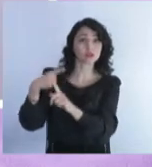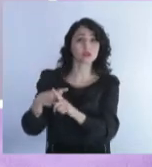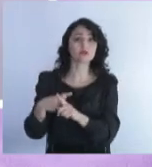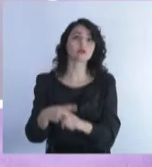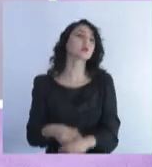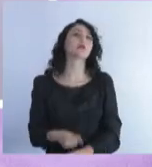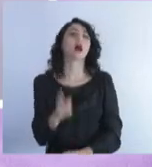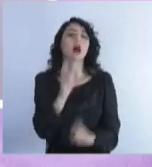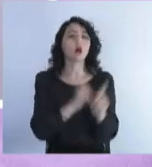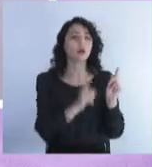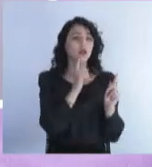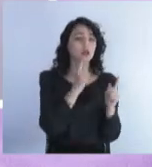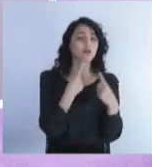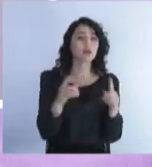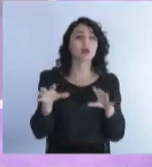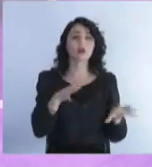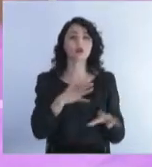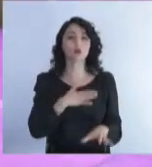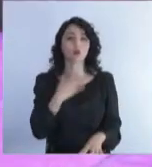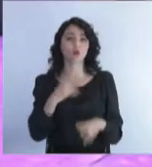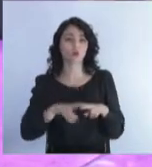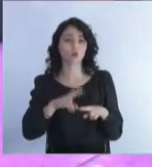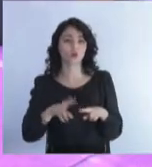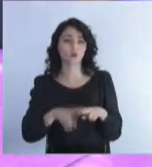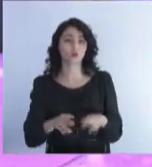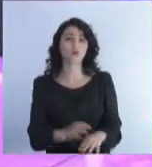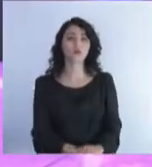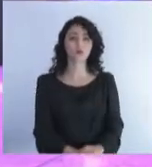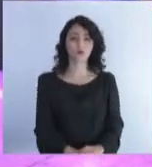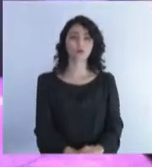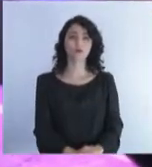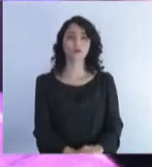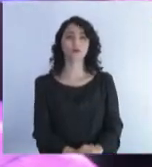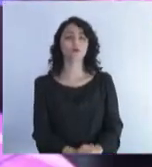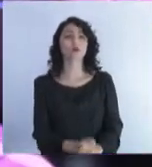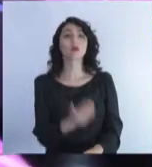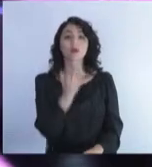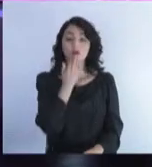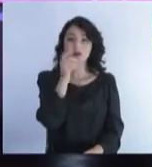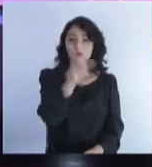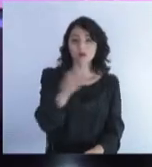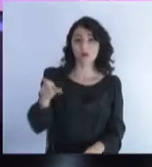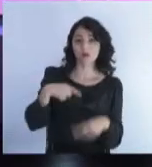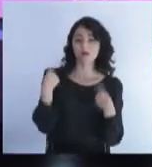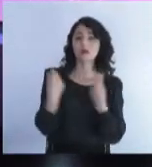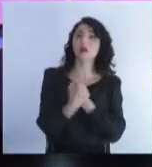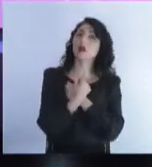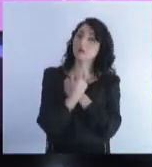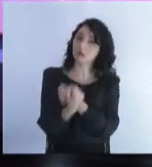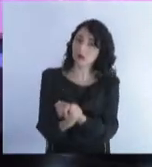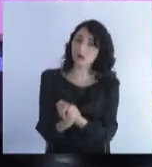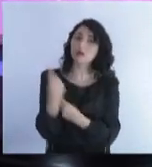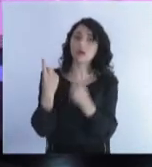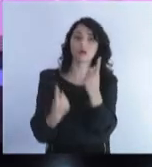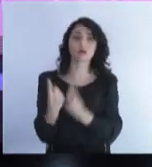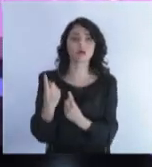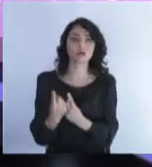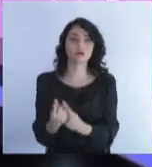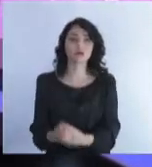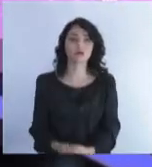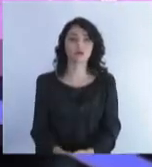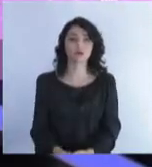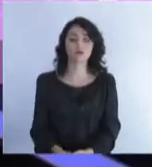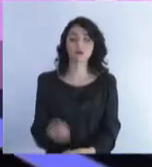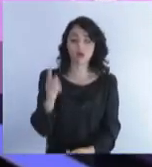doing. And each of us has some sense of wanting to help the people we love, or maybe even the greater good,